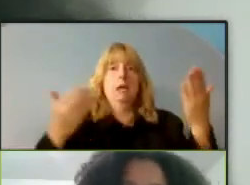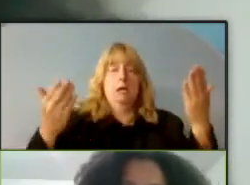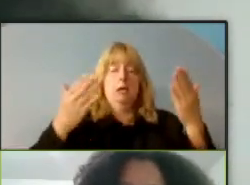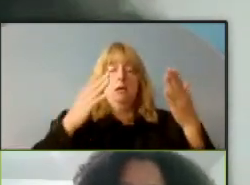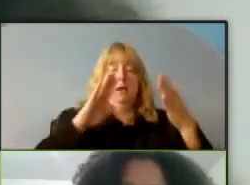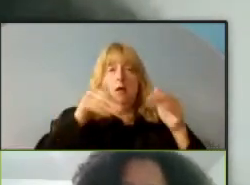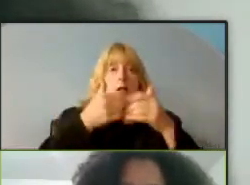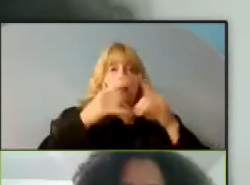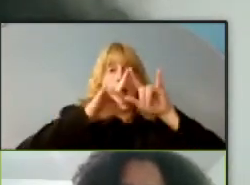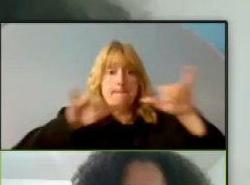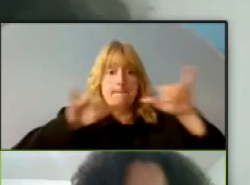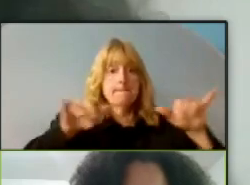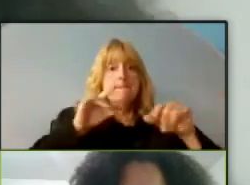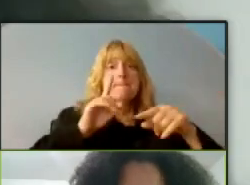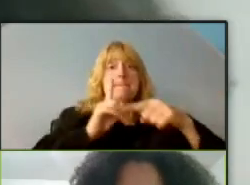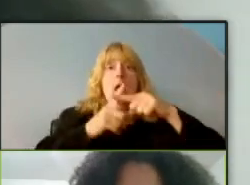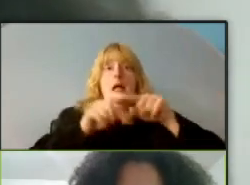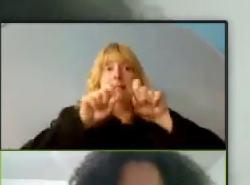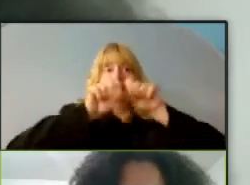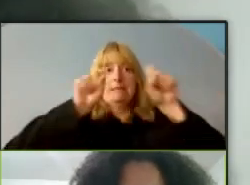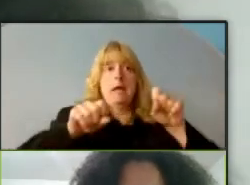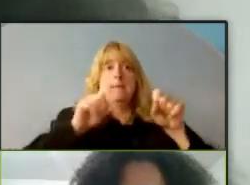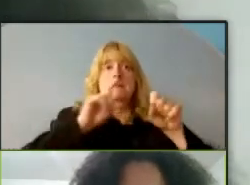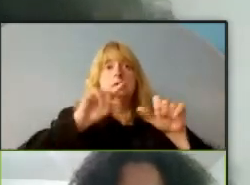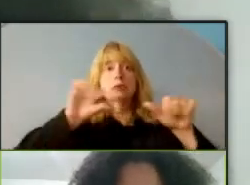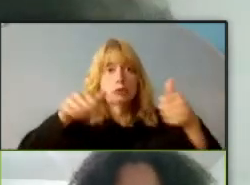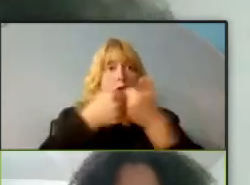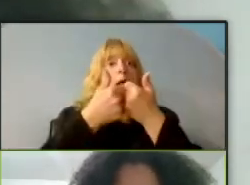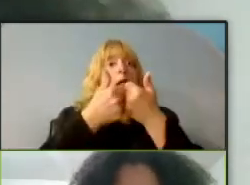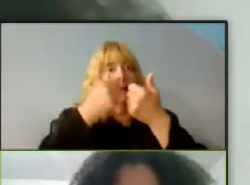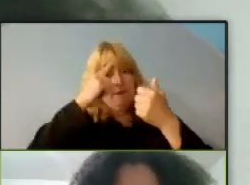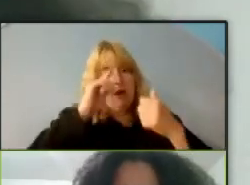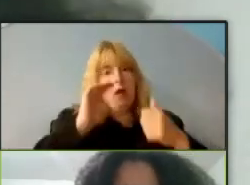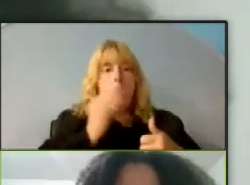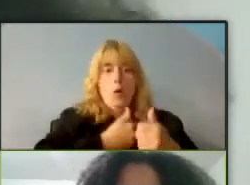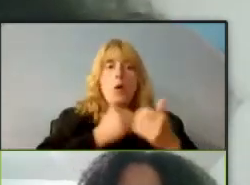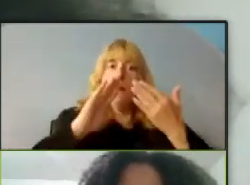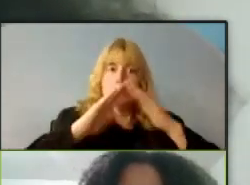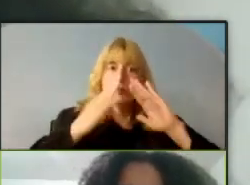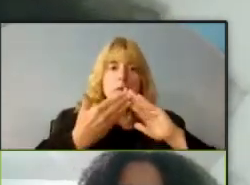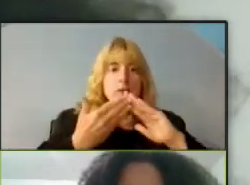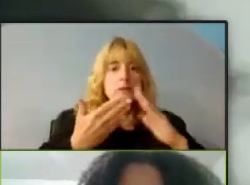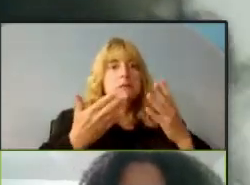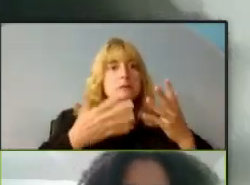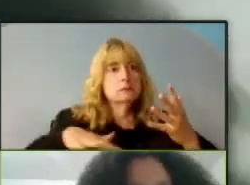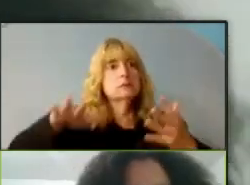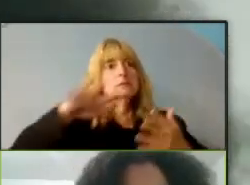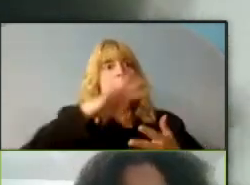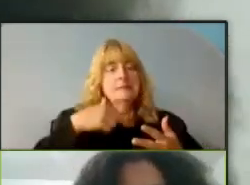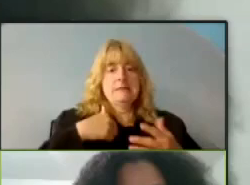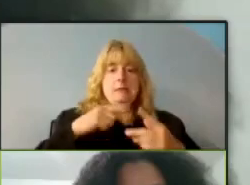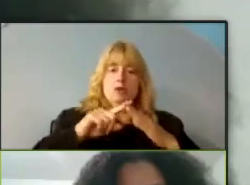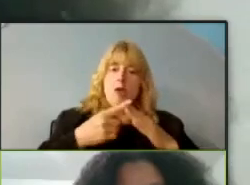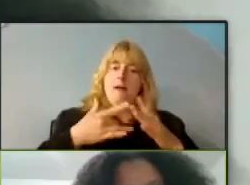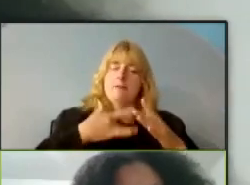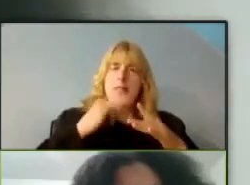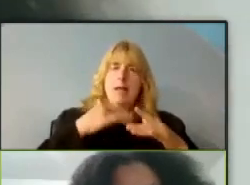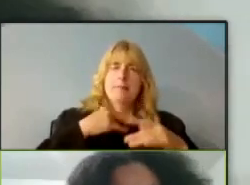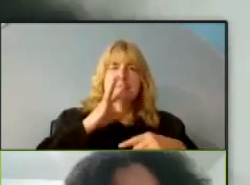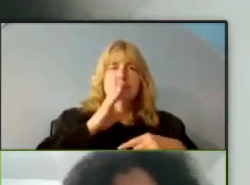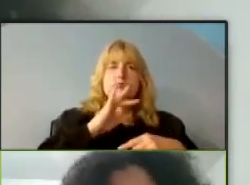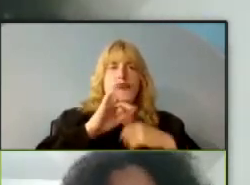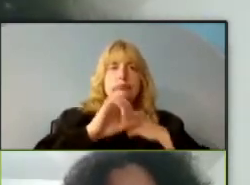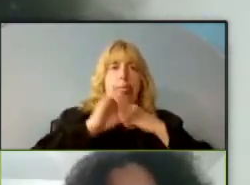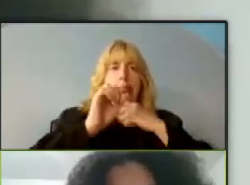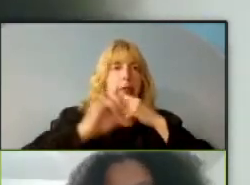already within a system that's especially challenging for our community. So I'm I am starting to feel like I'm rambling, and therefore I